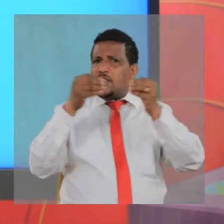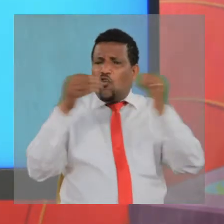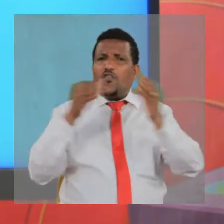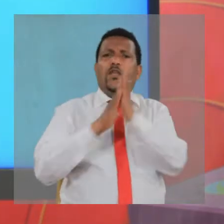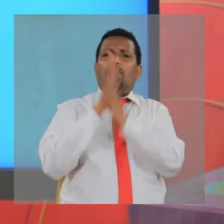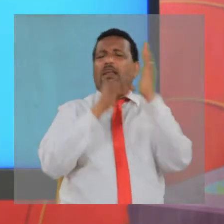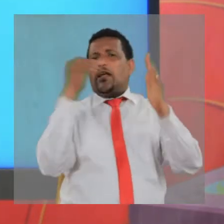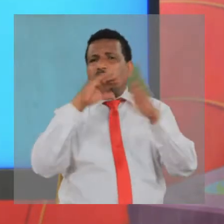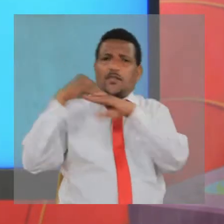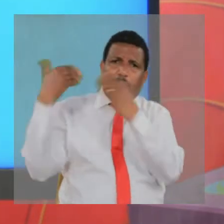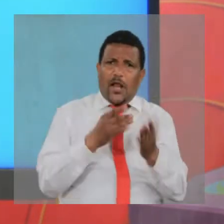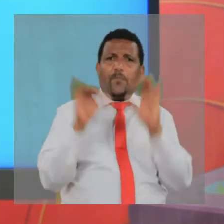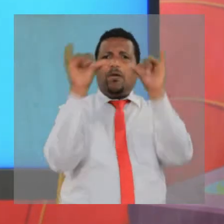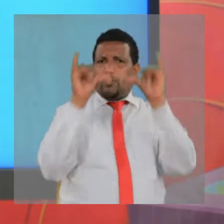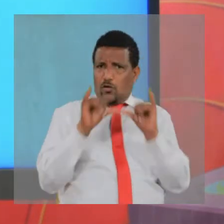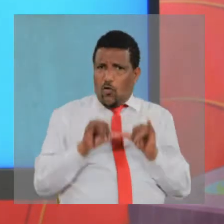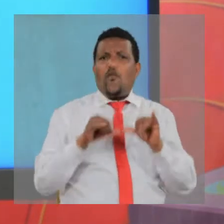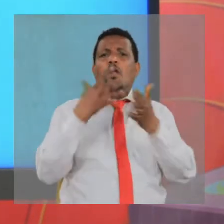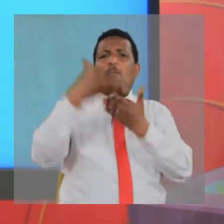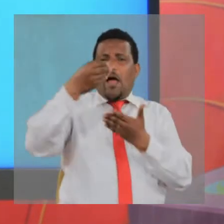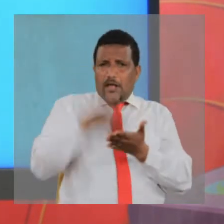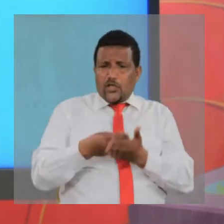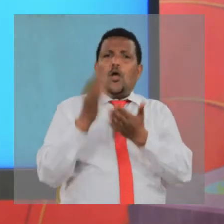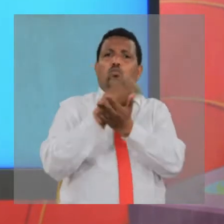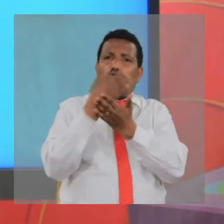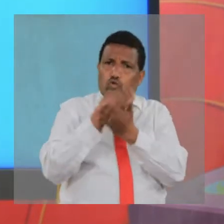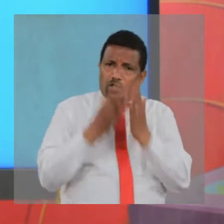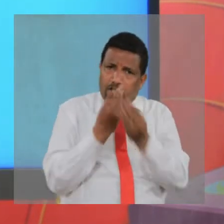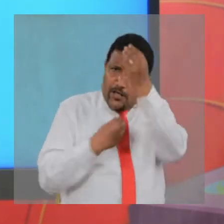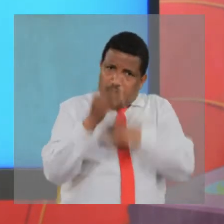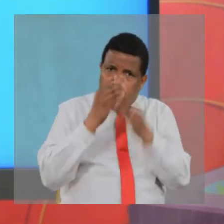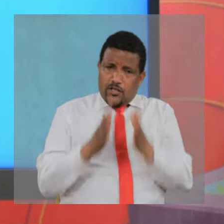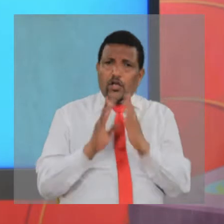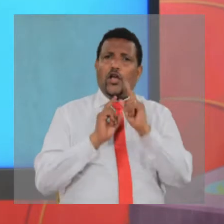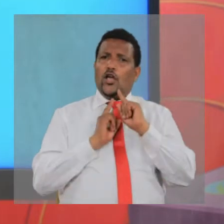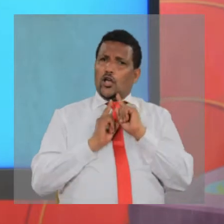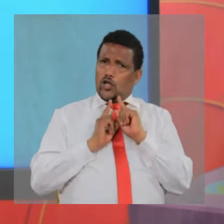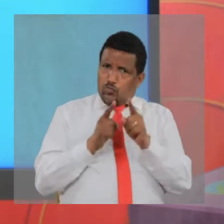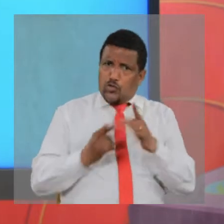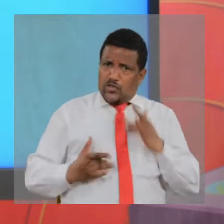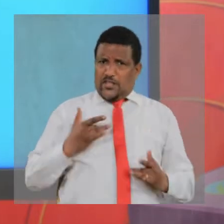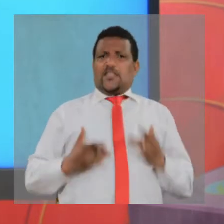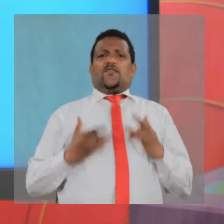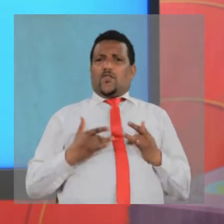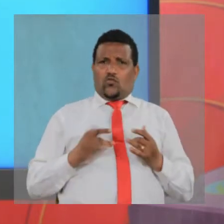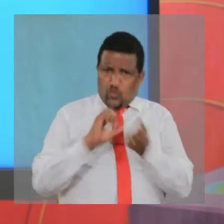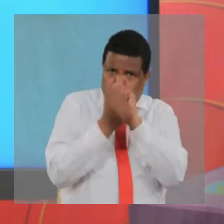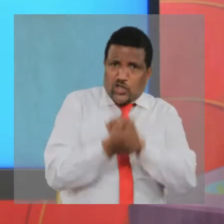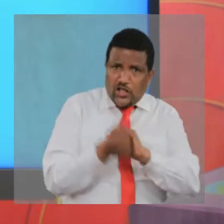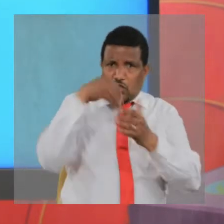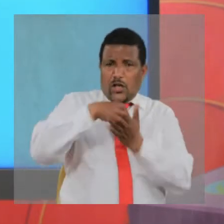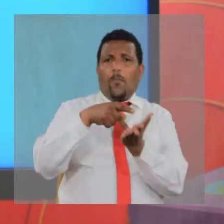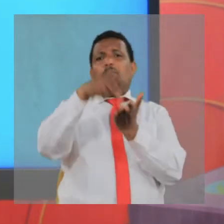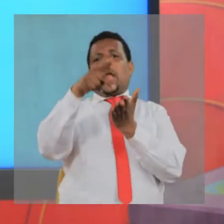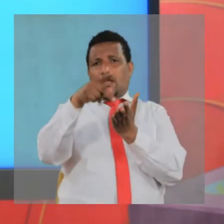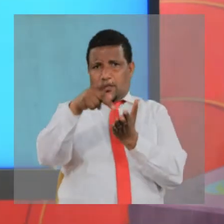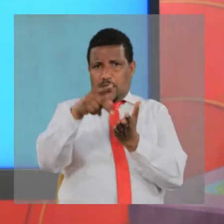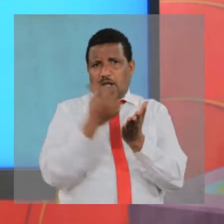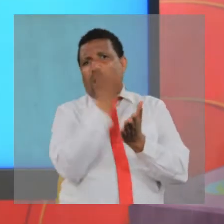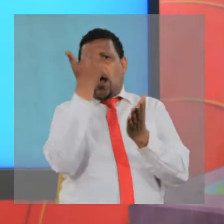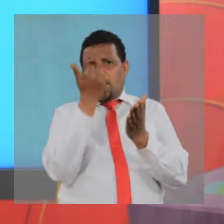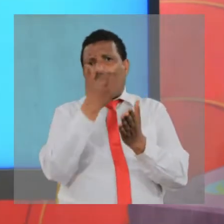a measure of buyers and producers or sellers' responsiveness or sensitivity to changes in price and other